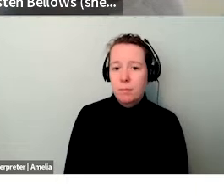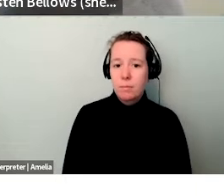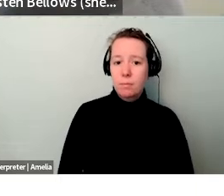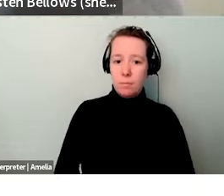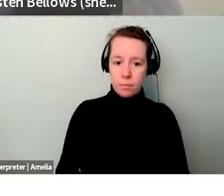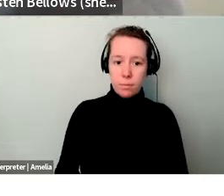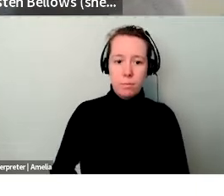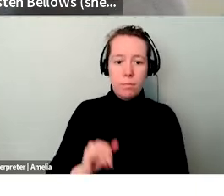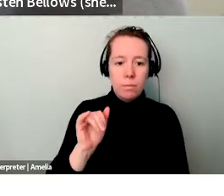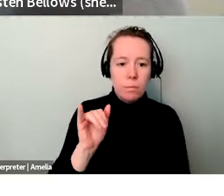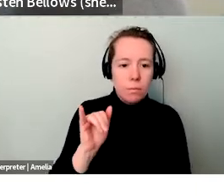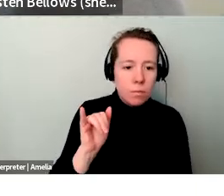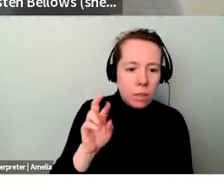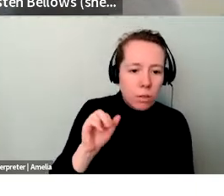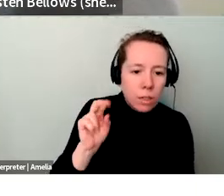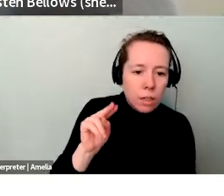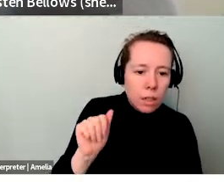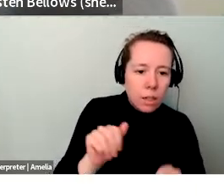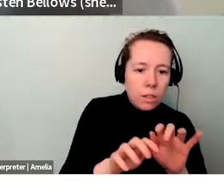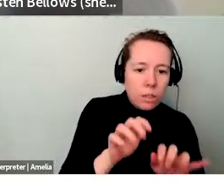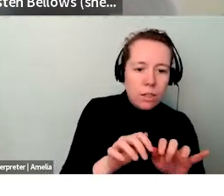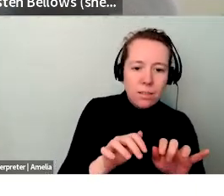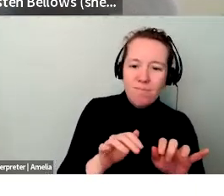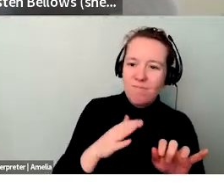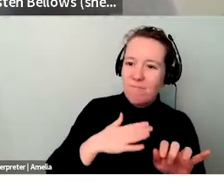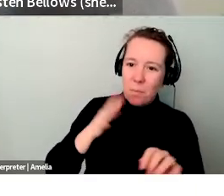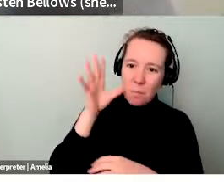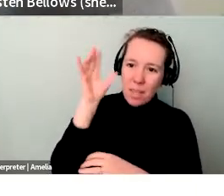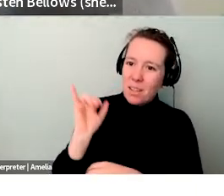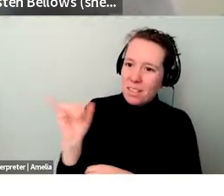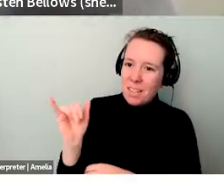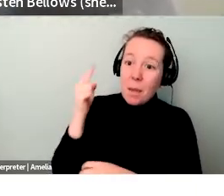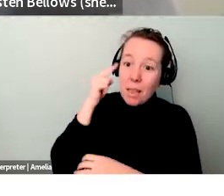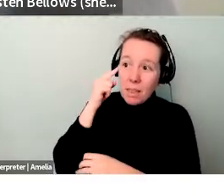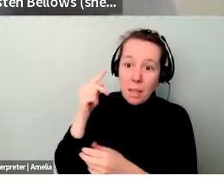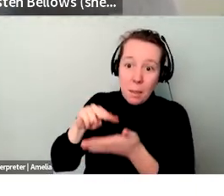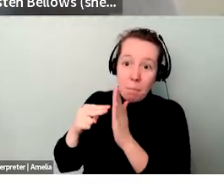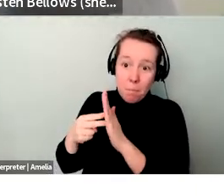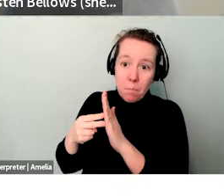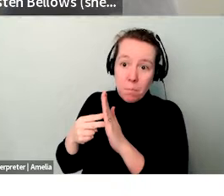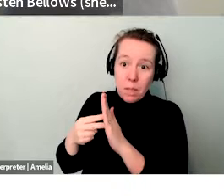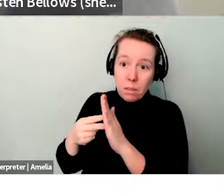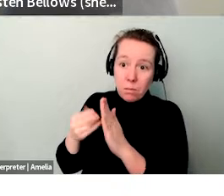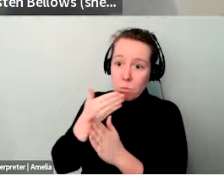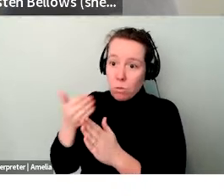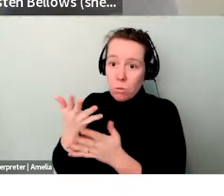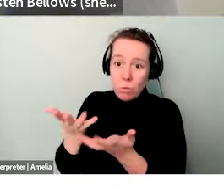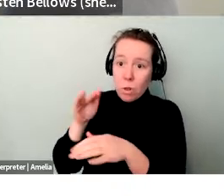Irina says, I also received the same advice from my parents. I think it comes from a good place. Yeah, out of fear of rejection for your child. Yes, I